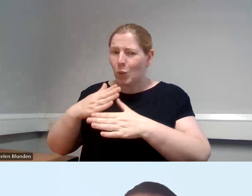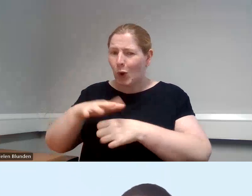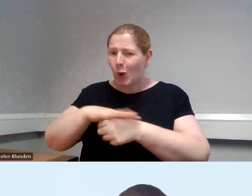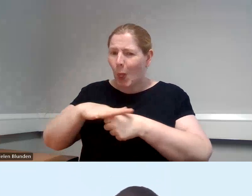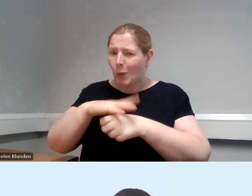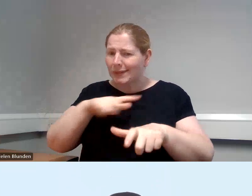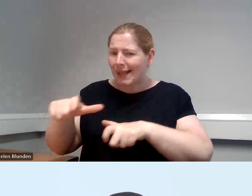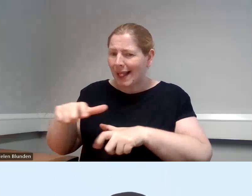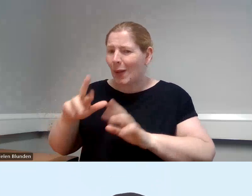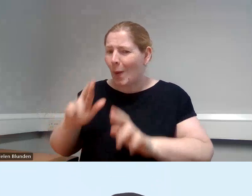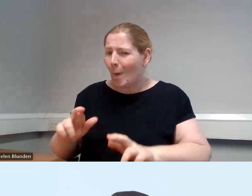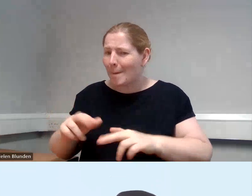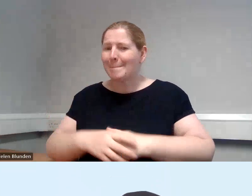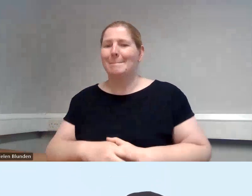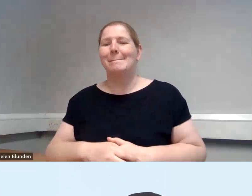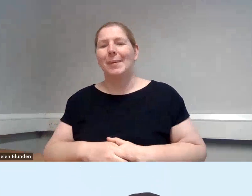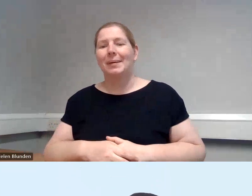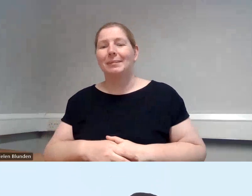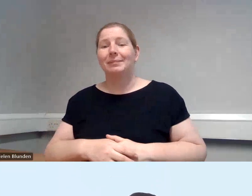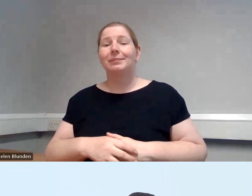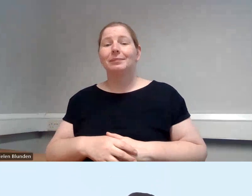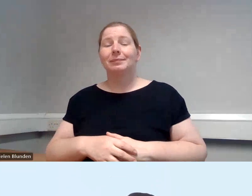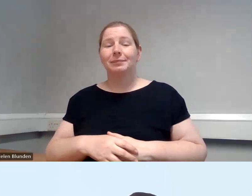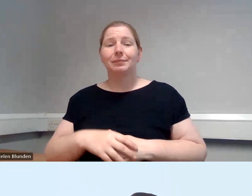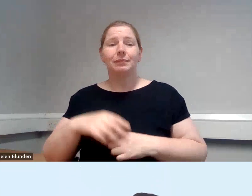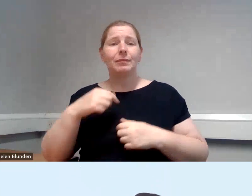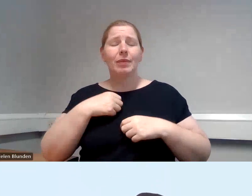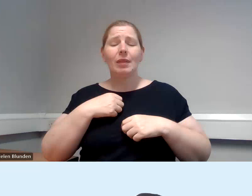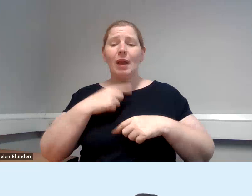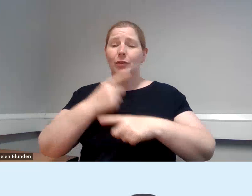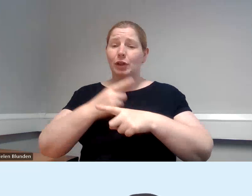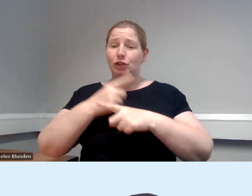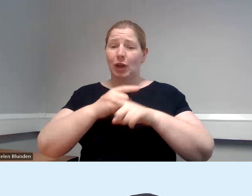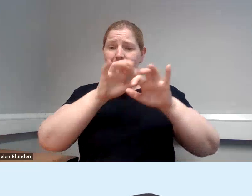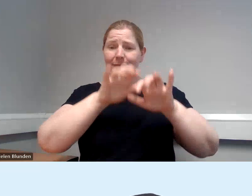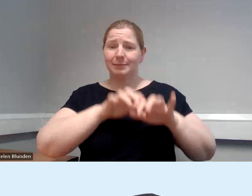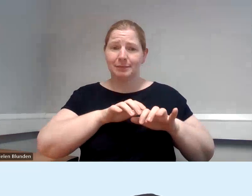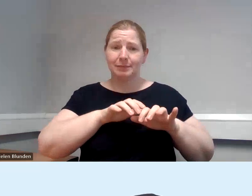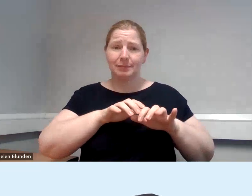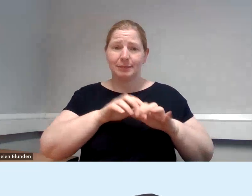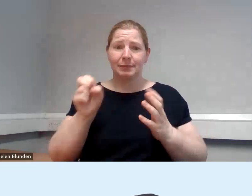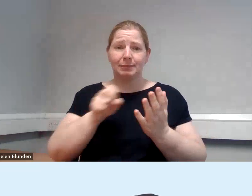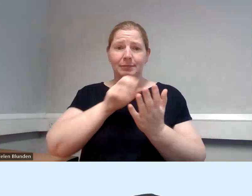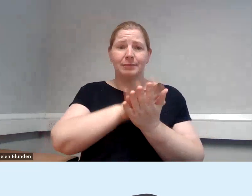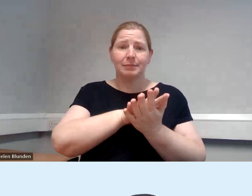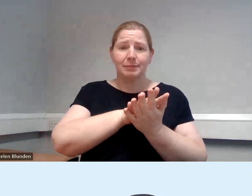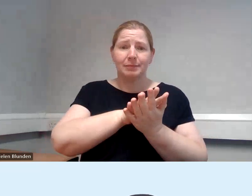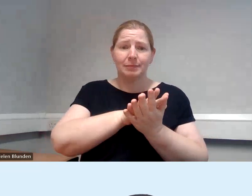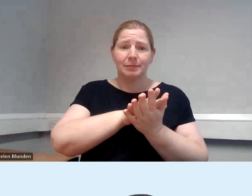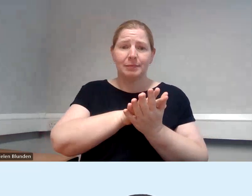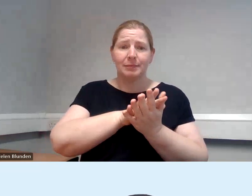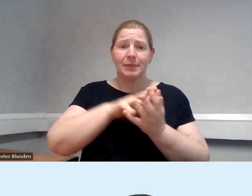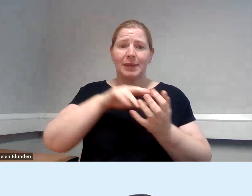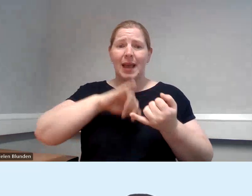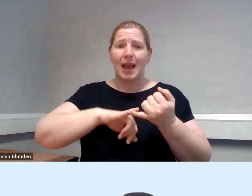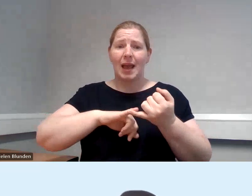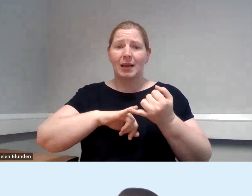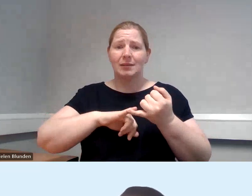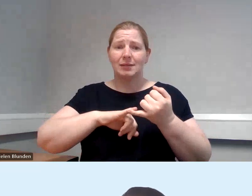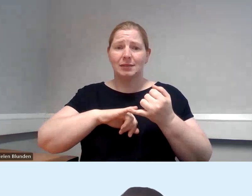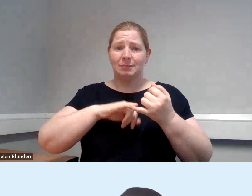anyway, I messed up in the chat about the SBARD form. I hope everybody knows what that is, because I think